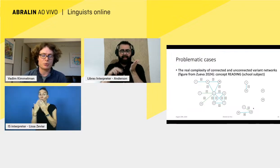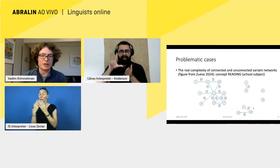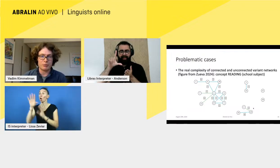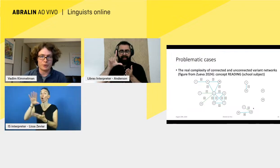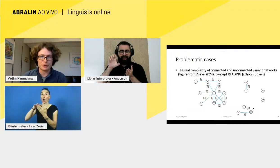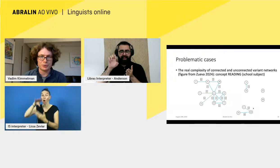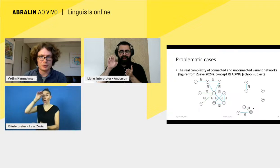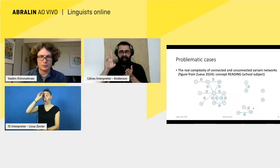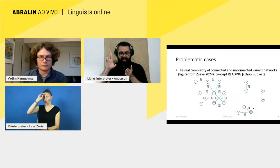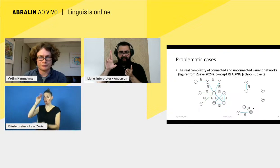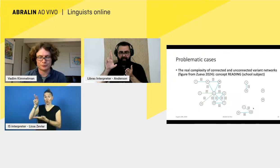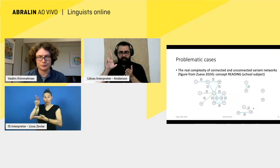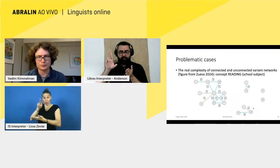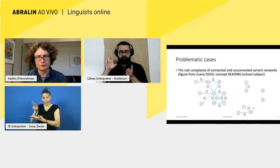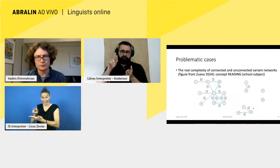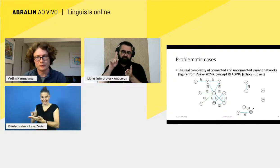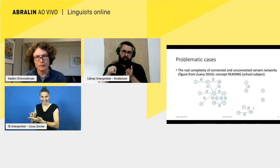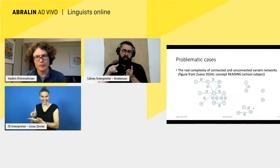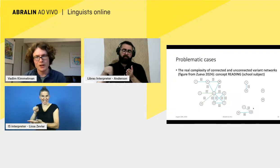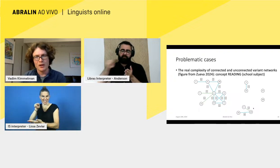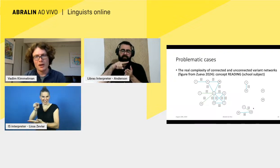read in primary school.